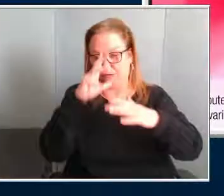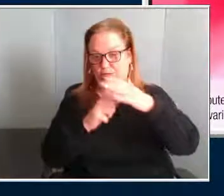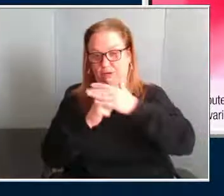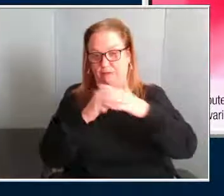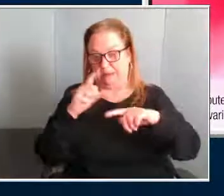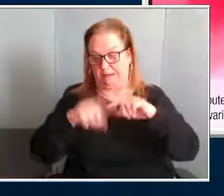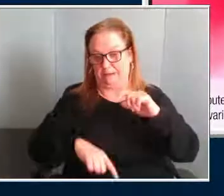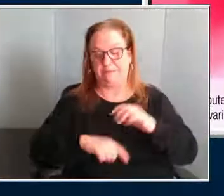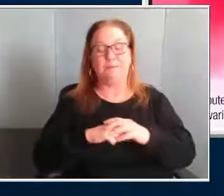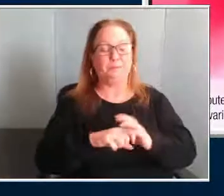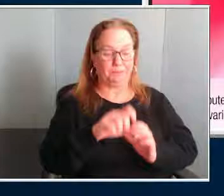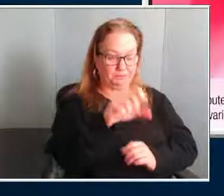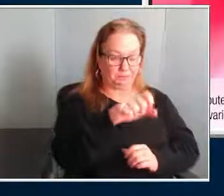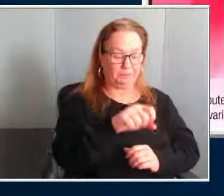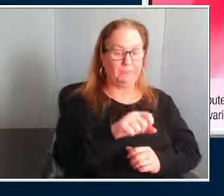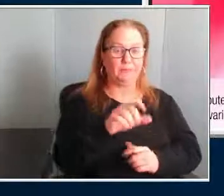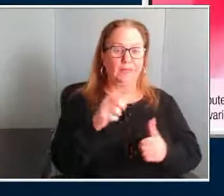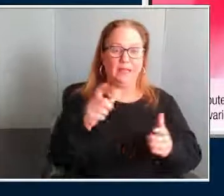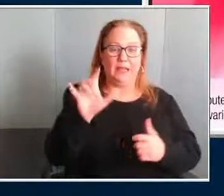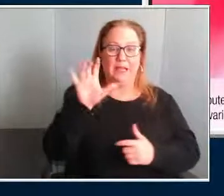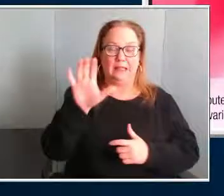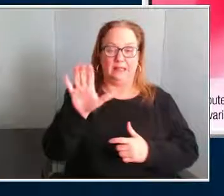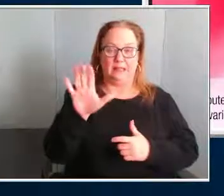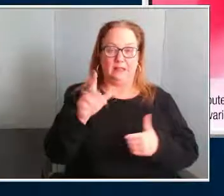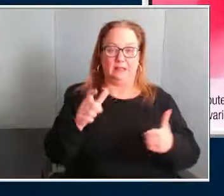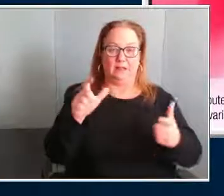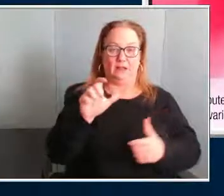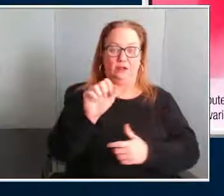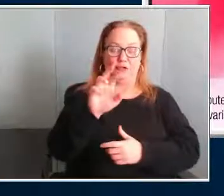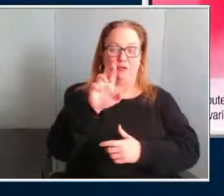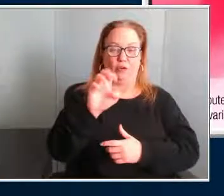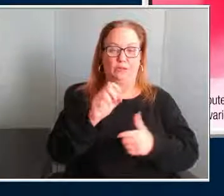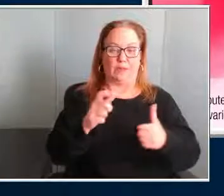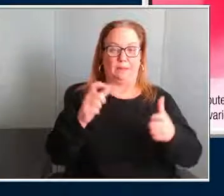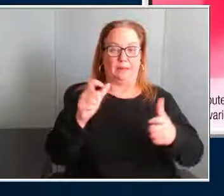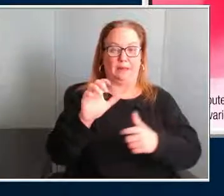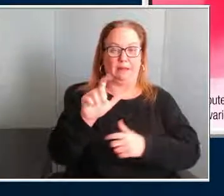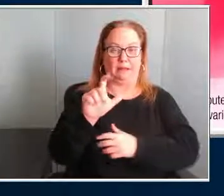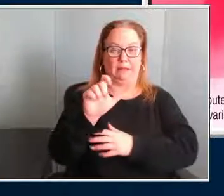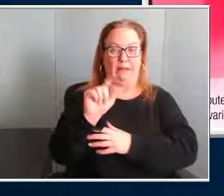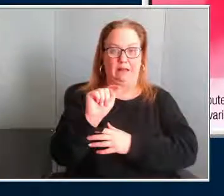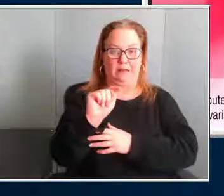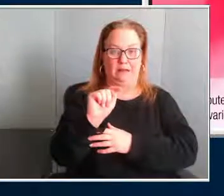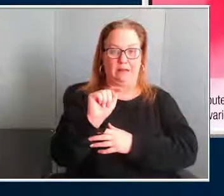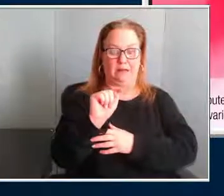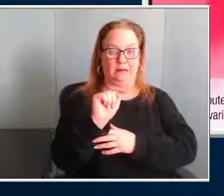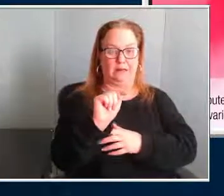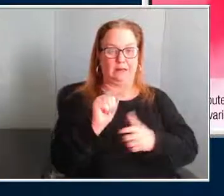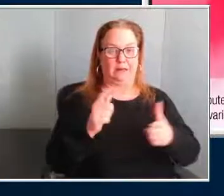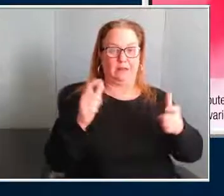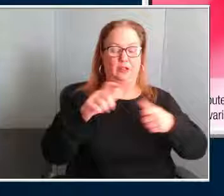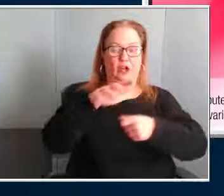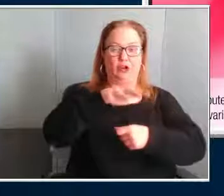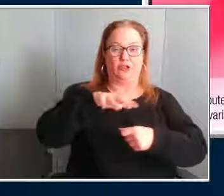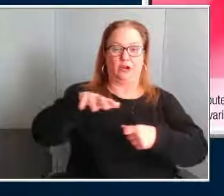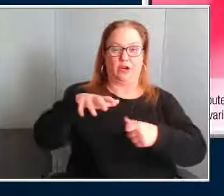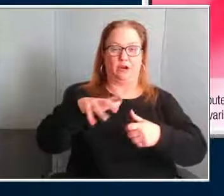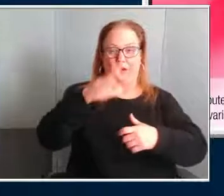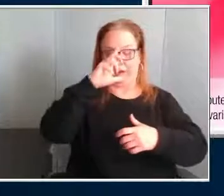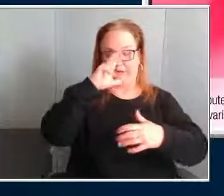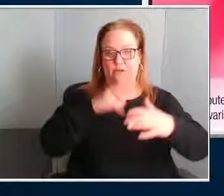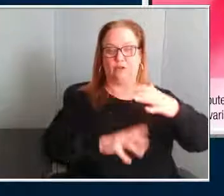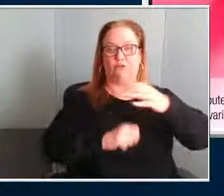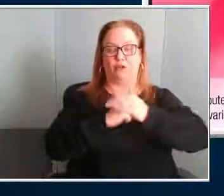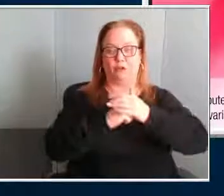been underrepresented in clinical trials. So a large core is that great big clot, yep. right? No, it's a kind of a large area of completed stroke. Okay, so just